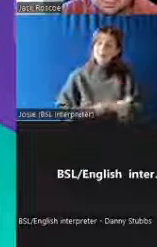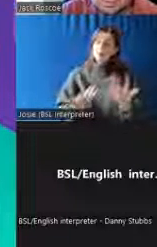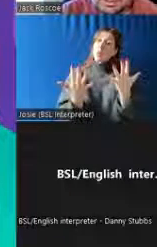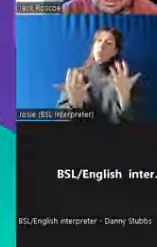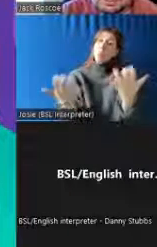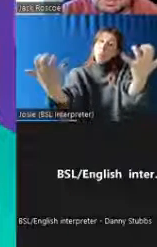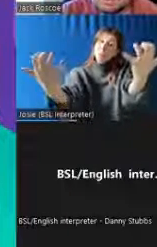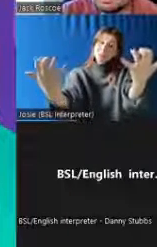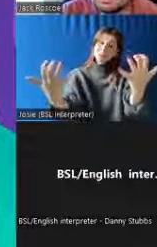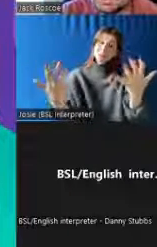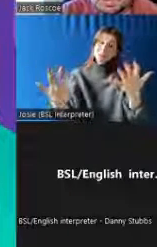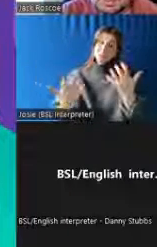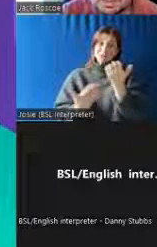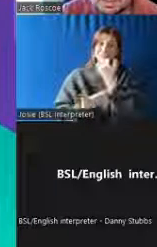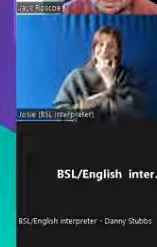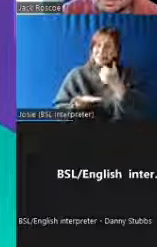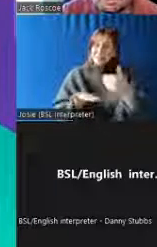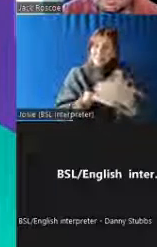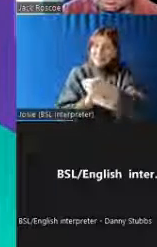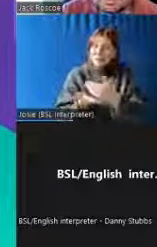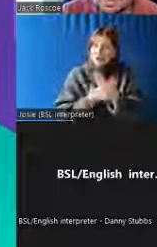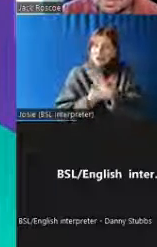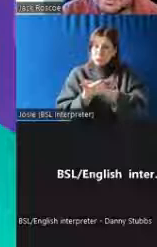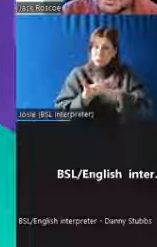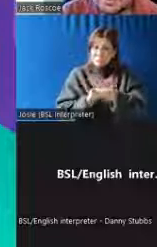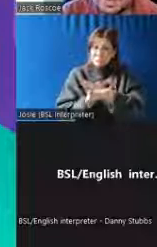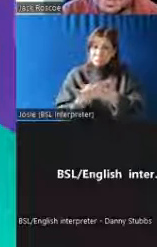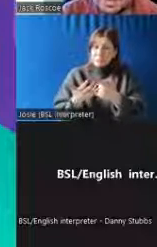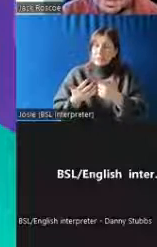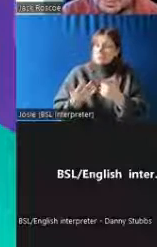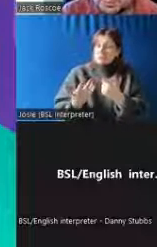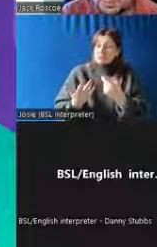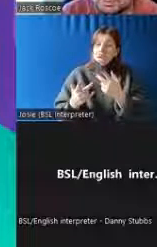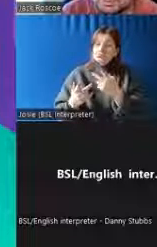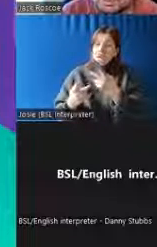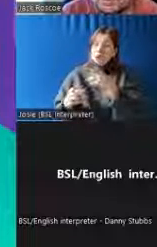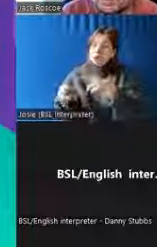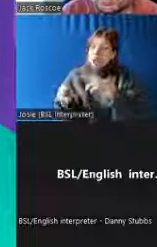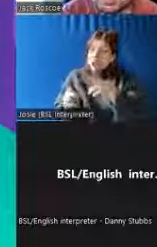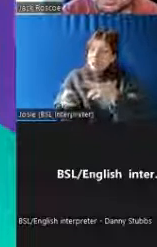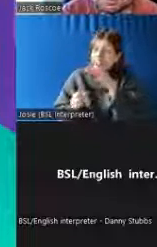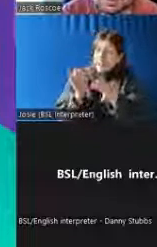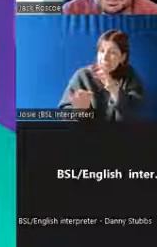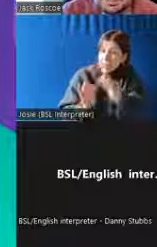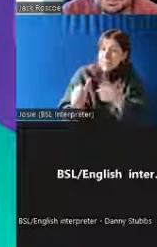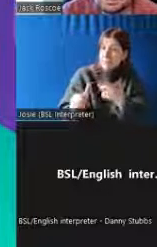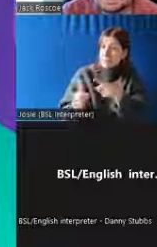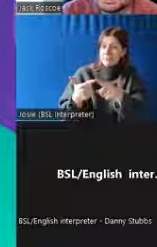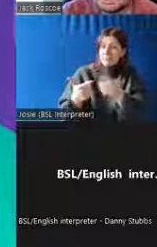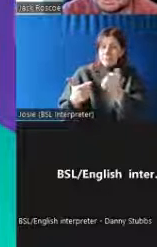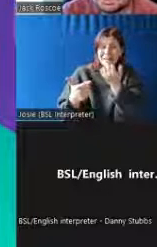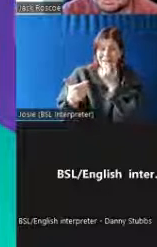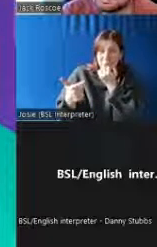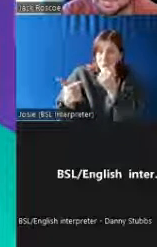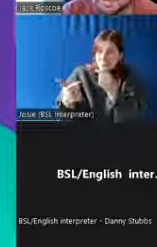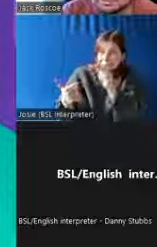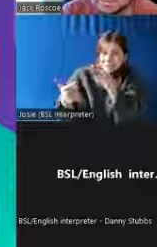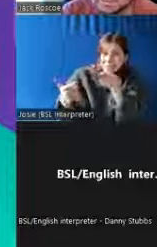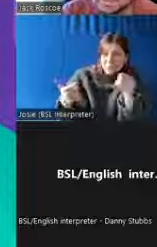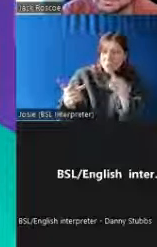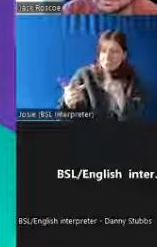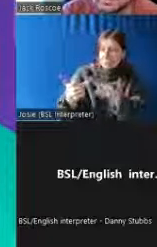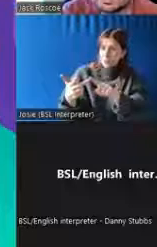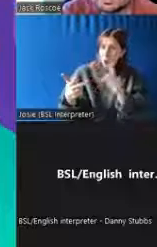mean a few things, ranging from surveys and having conversations, counting people, observing them, or doing more